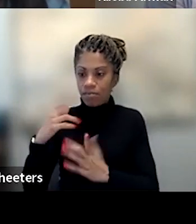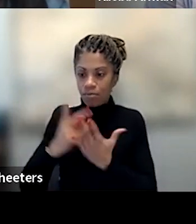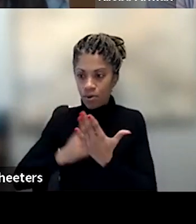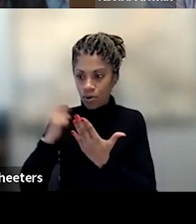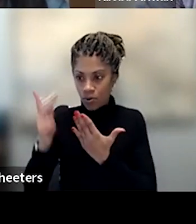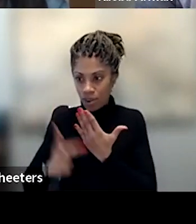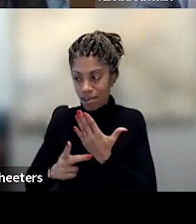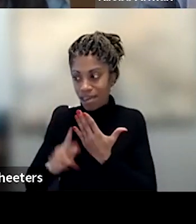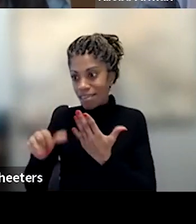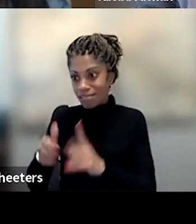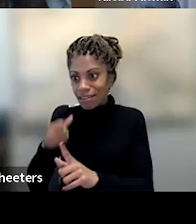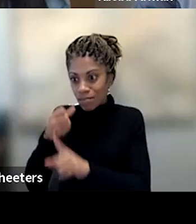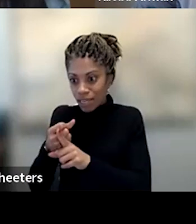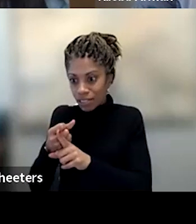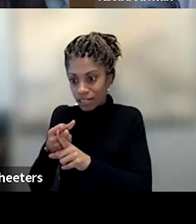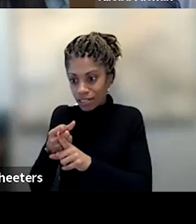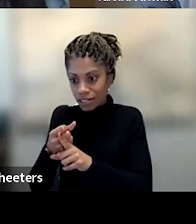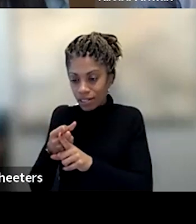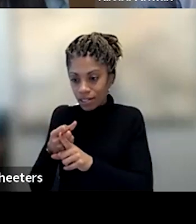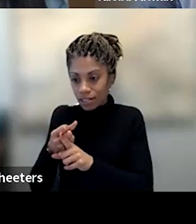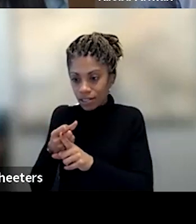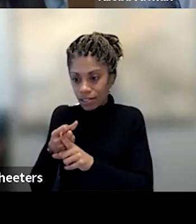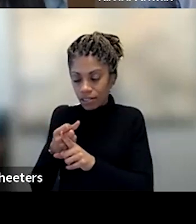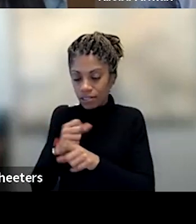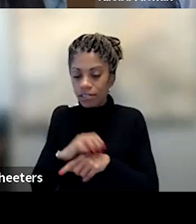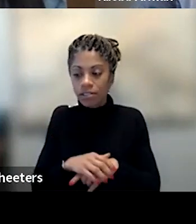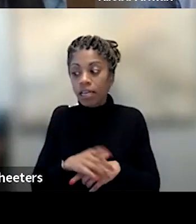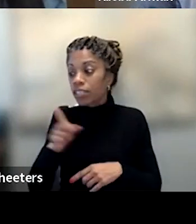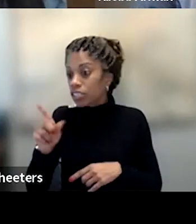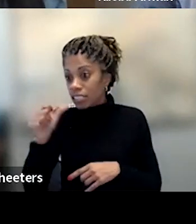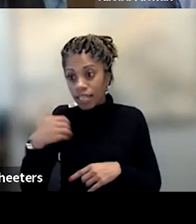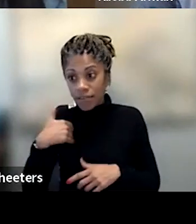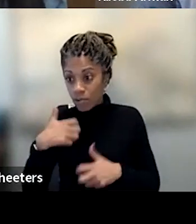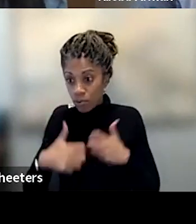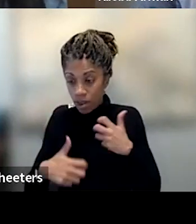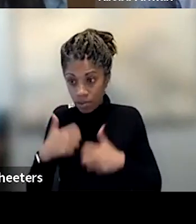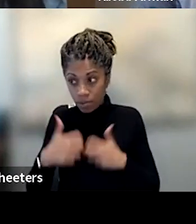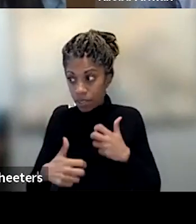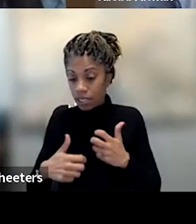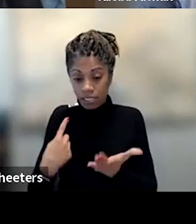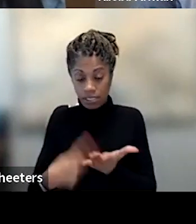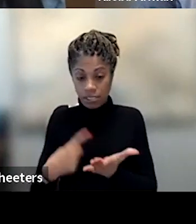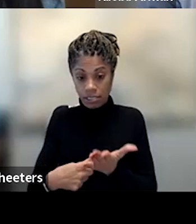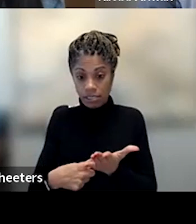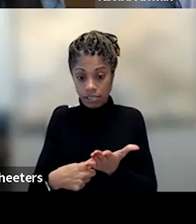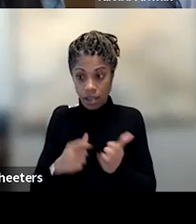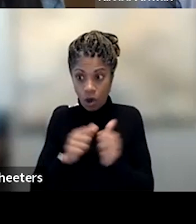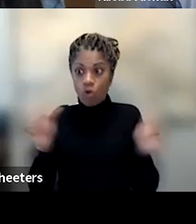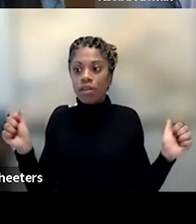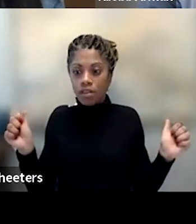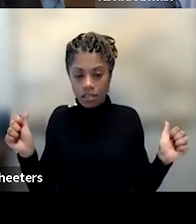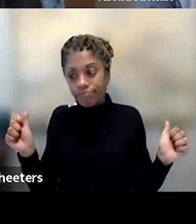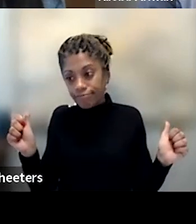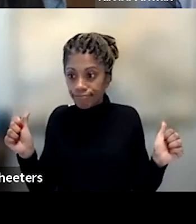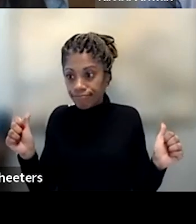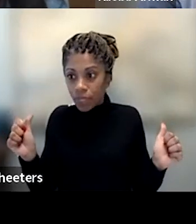And she has no issue talking about the fact that racism plays a very, very, very strong role in the challenges